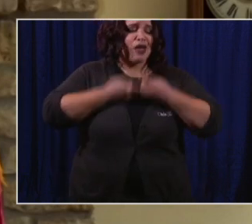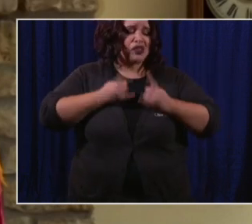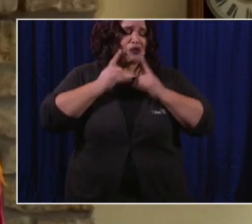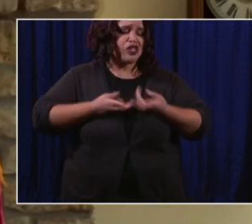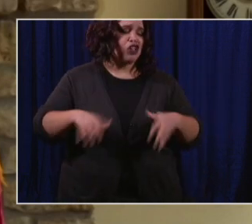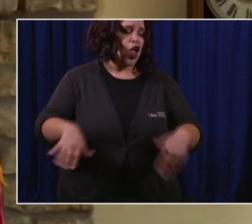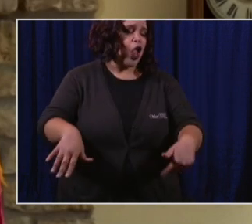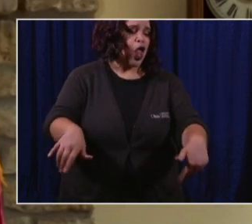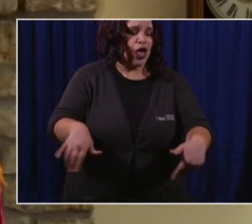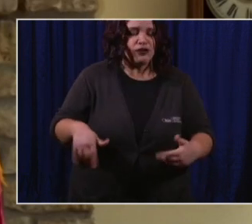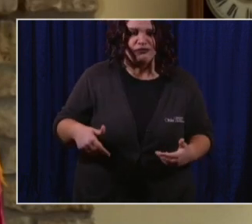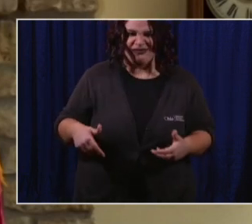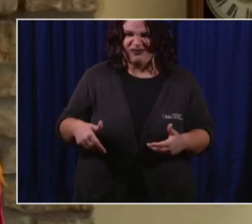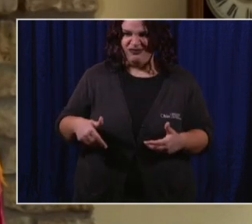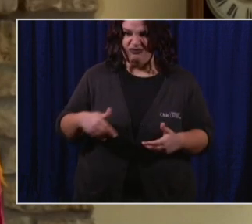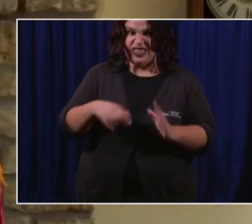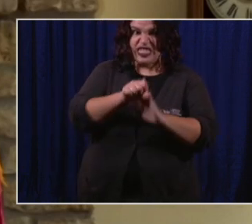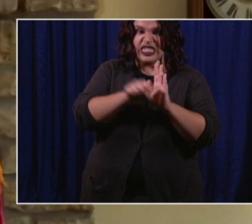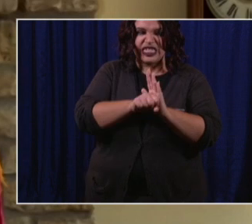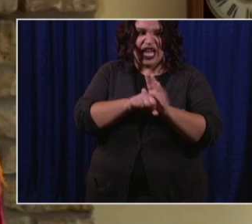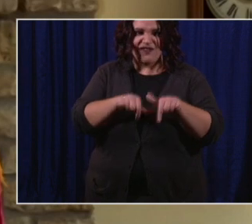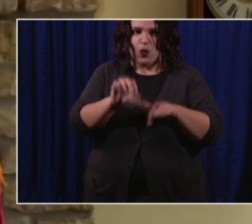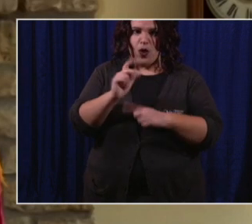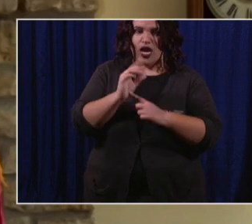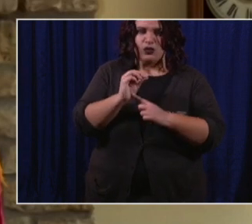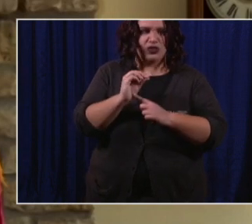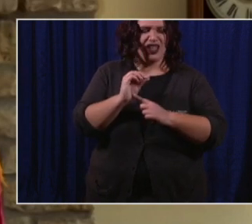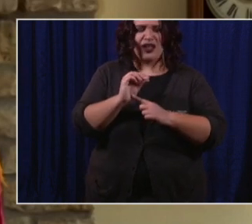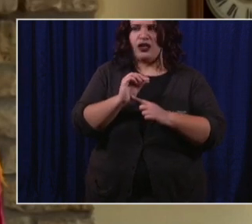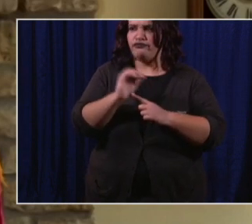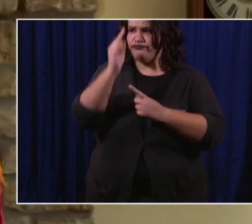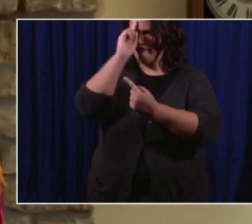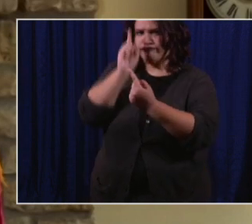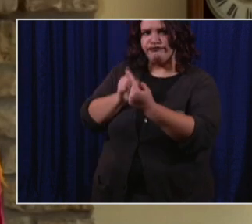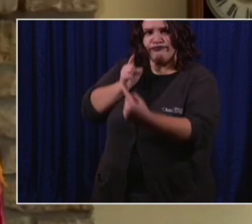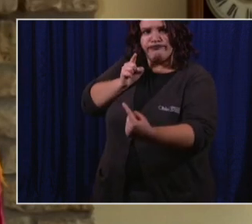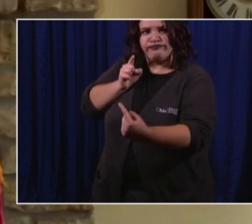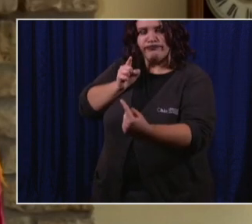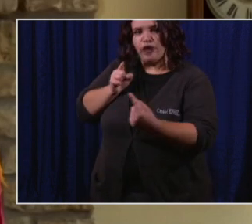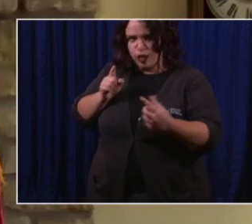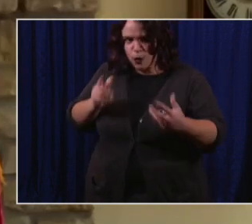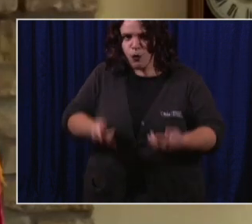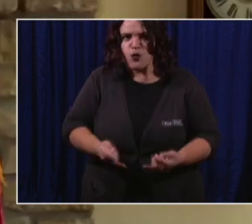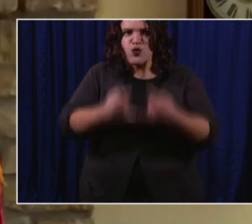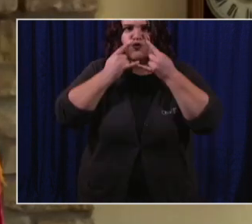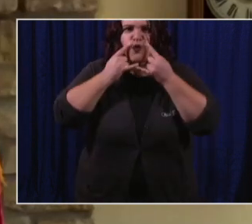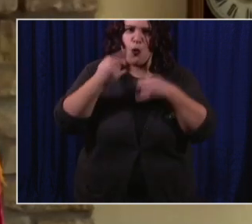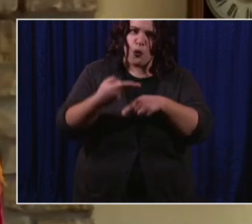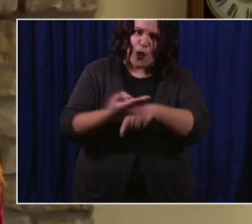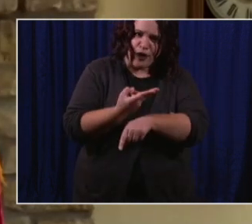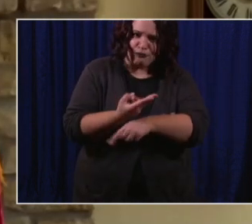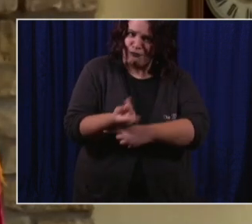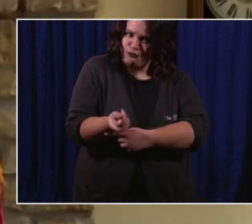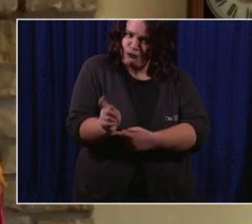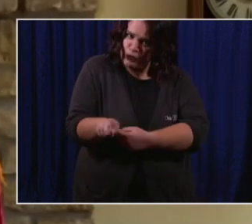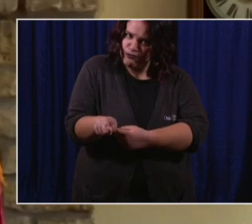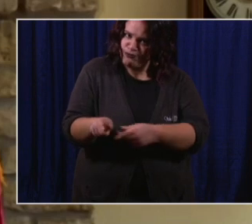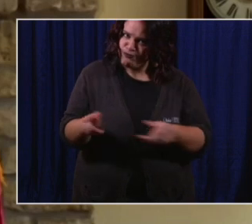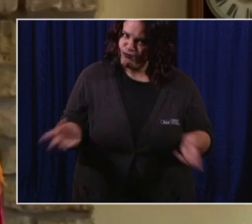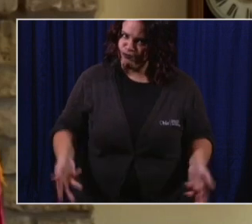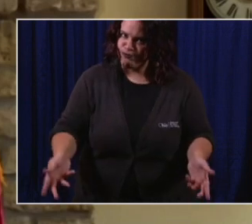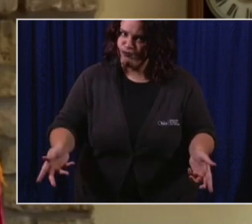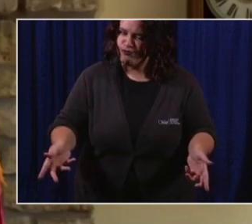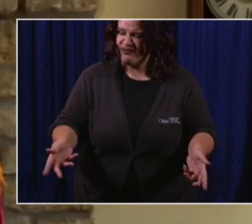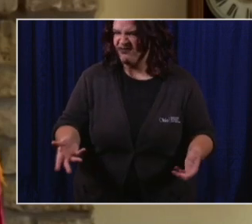setting while the state is still encouraging Ohioans to wear masks while possible? Yeah, Ben, I mean, I talked earlier